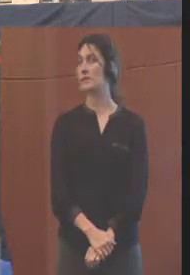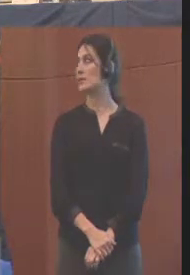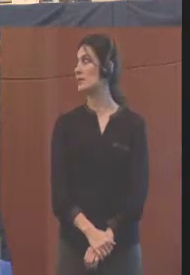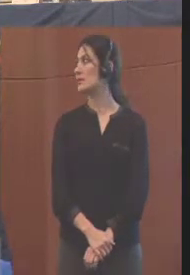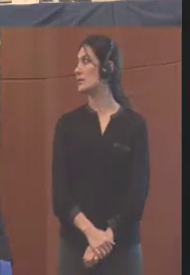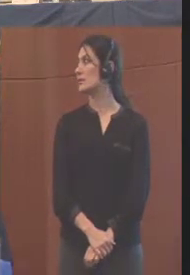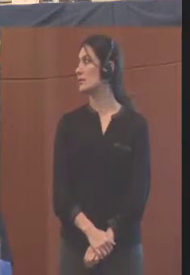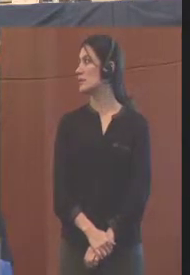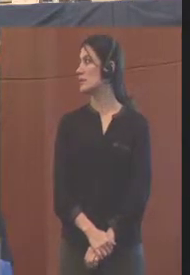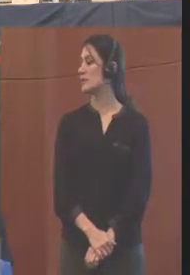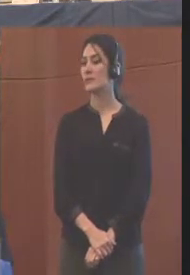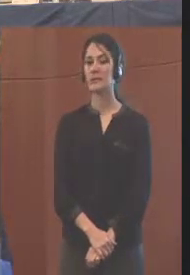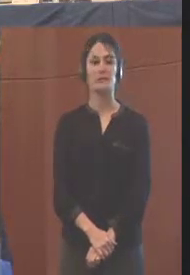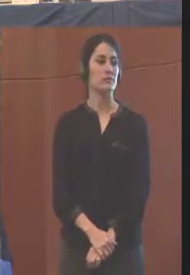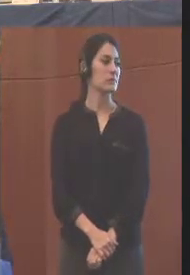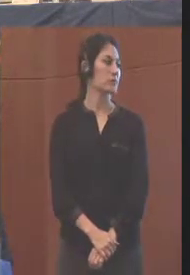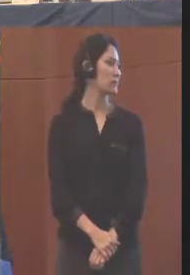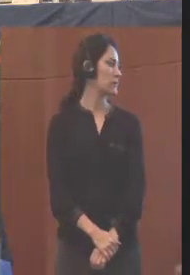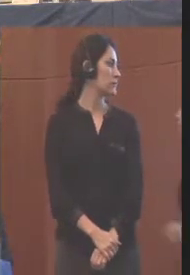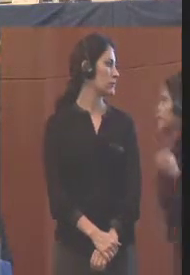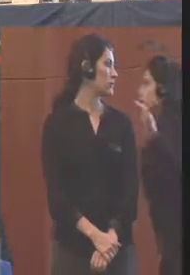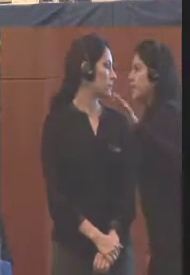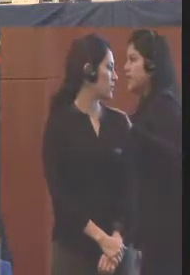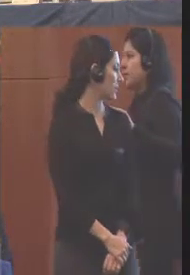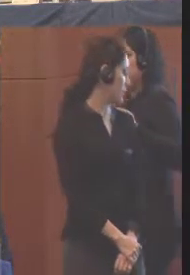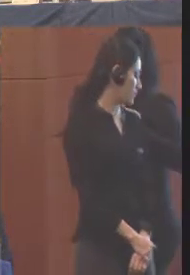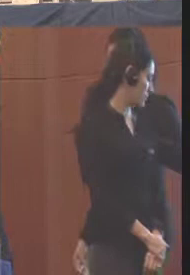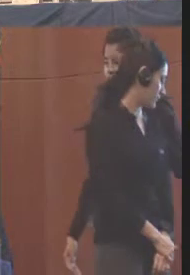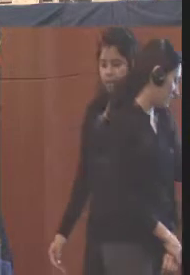On a Lucy, that was a tough act to follow, so.